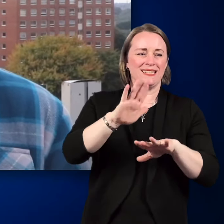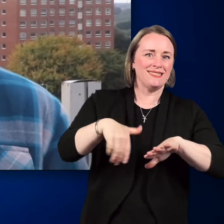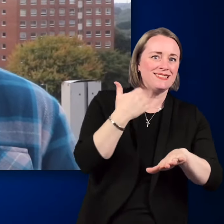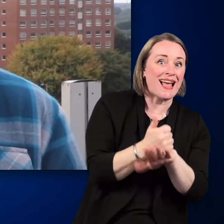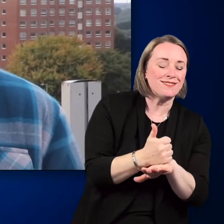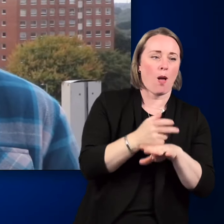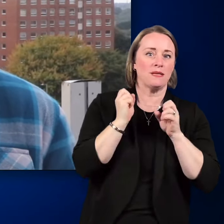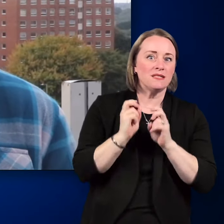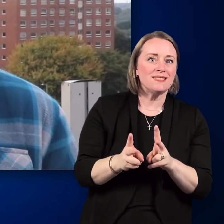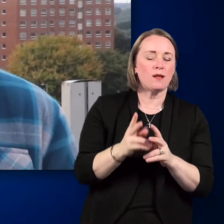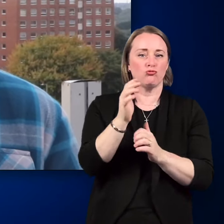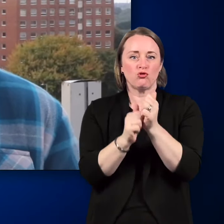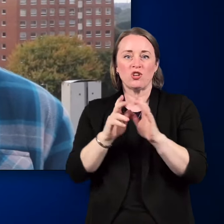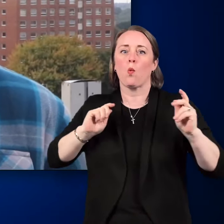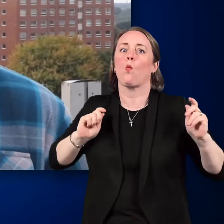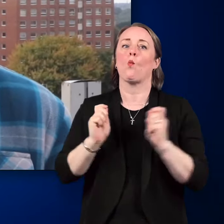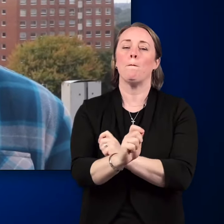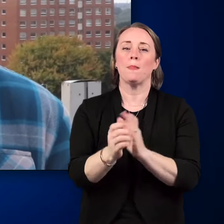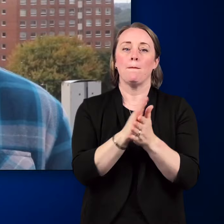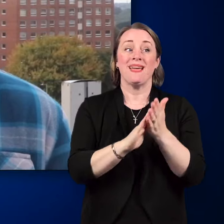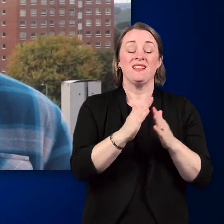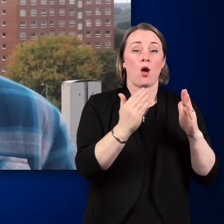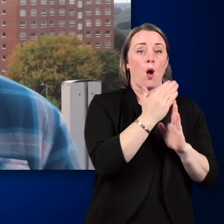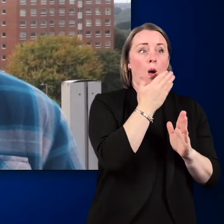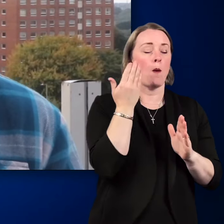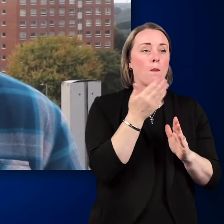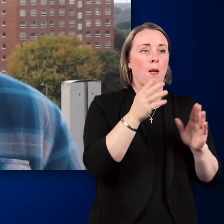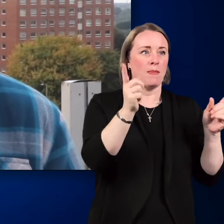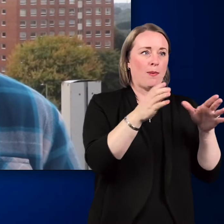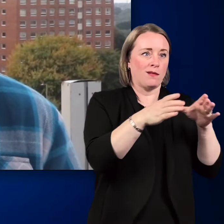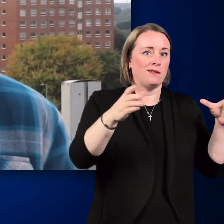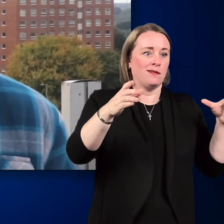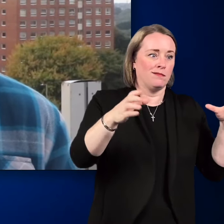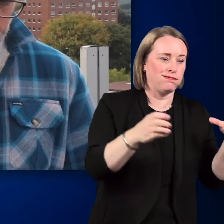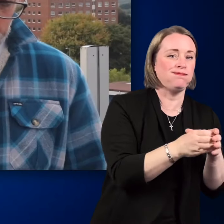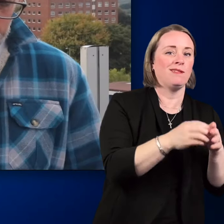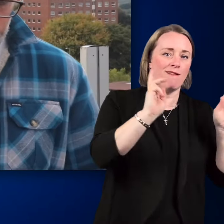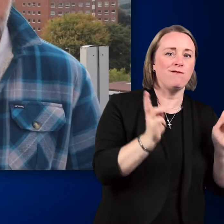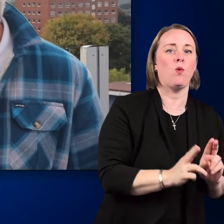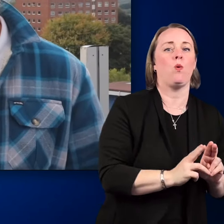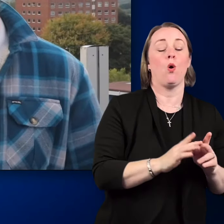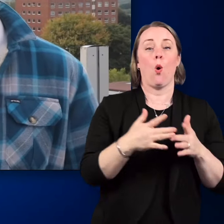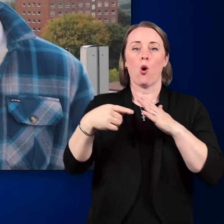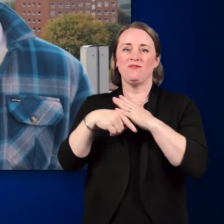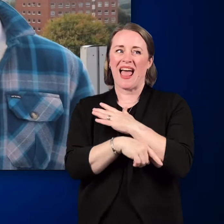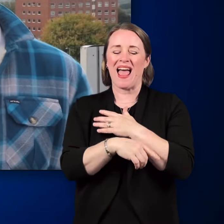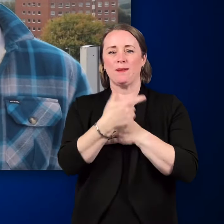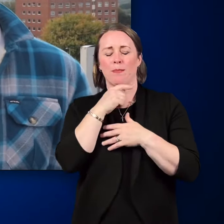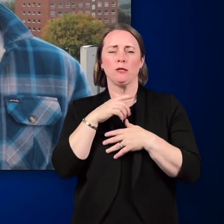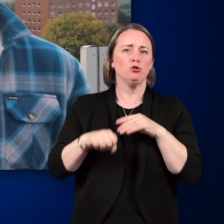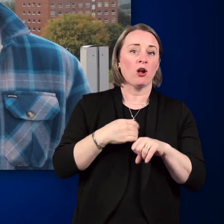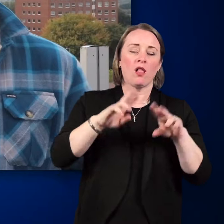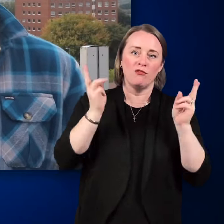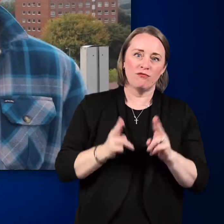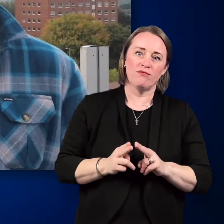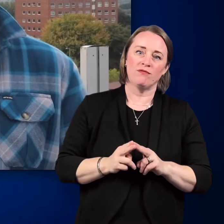that homelessness or debt, for example, were lessened in the first place? Let me ask you,